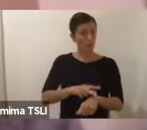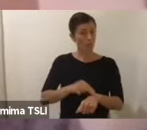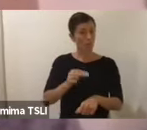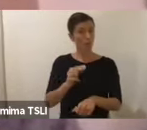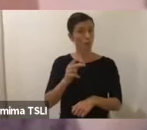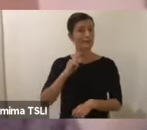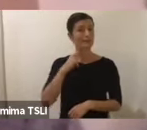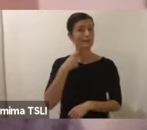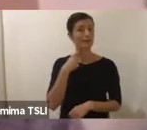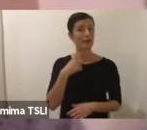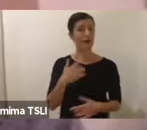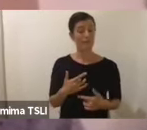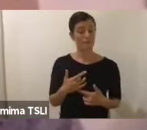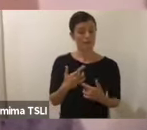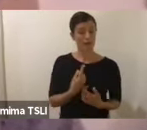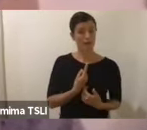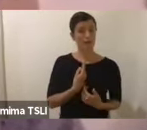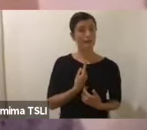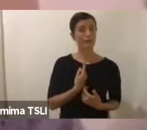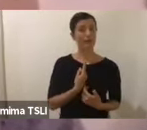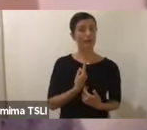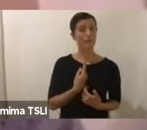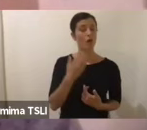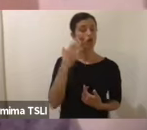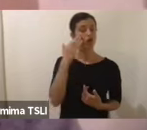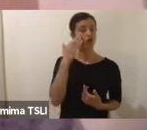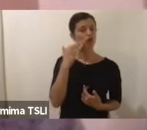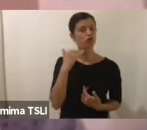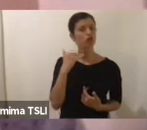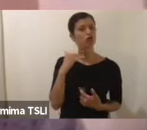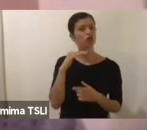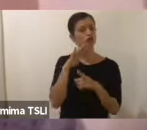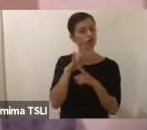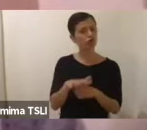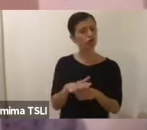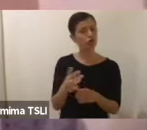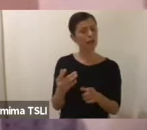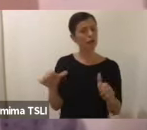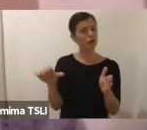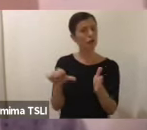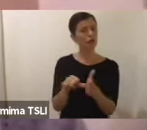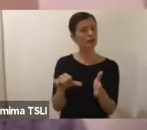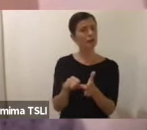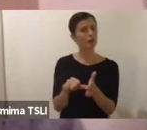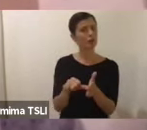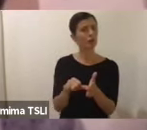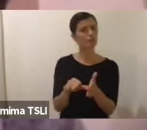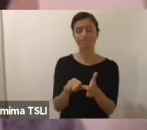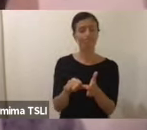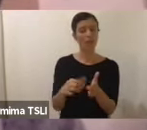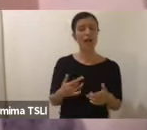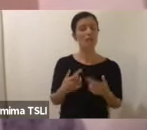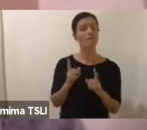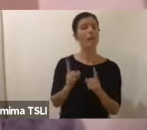racial issue it's an issue of the police being uh many many more white people get killed